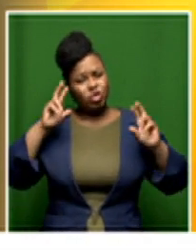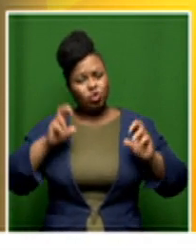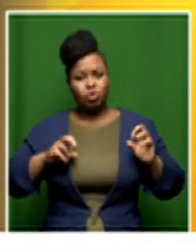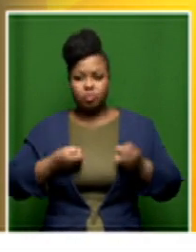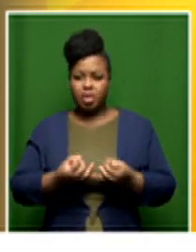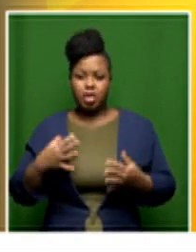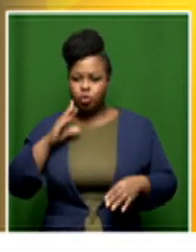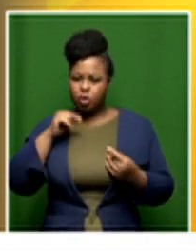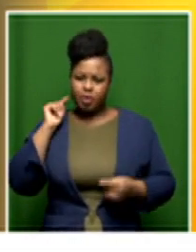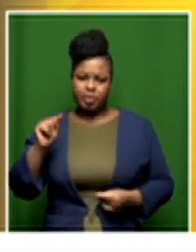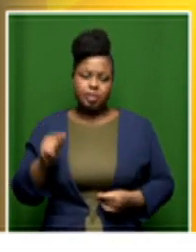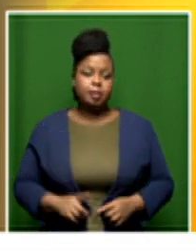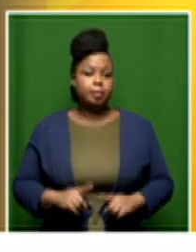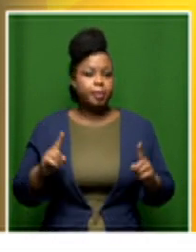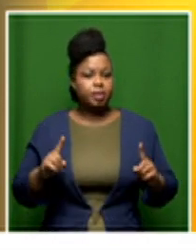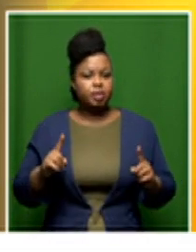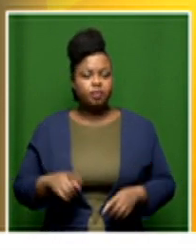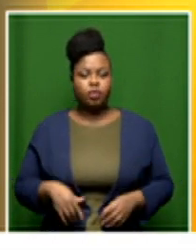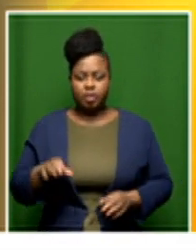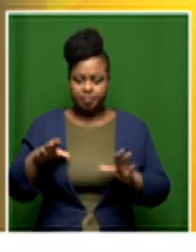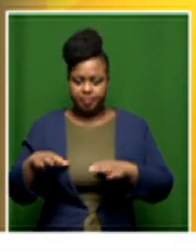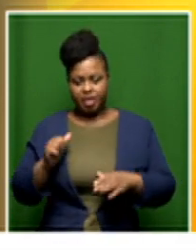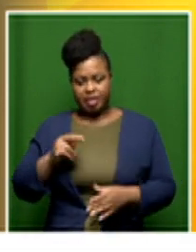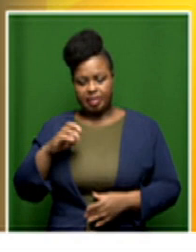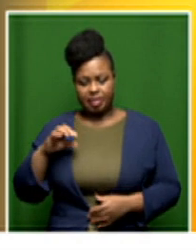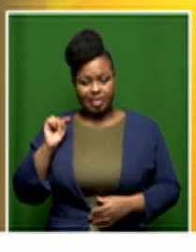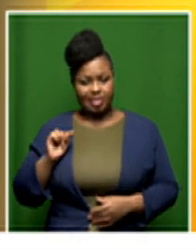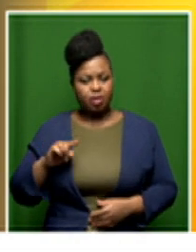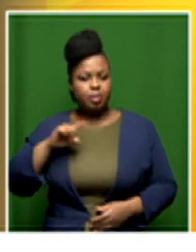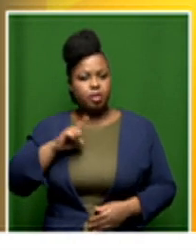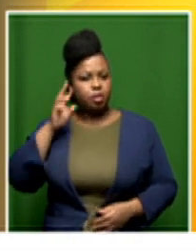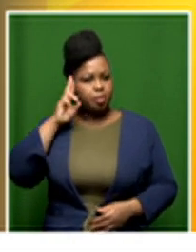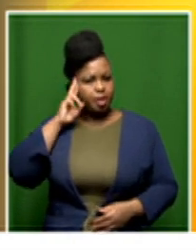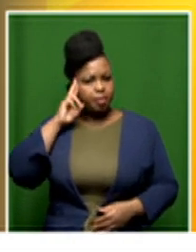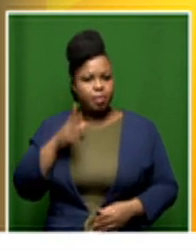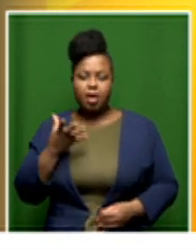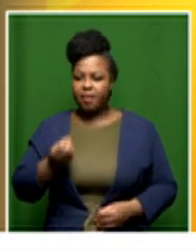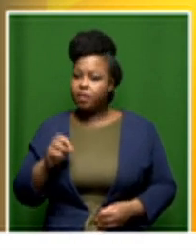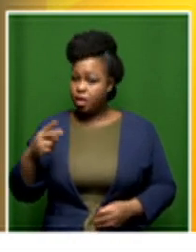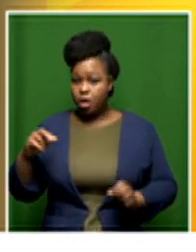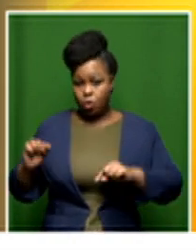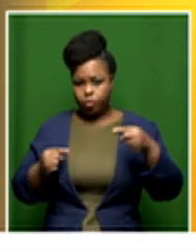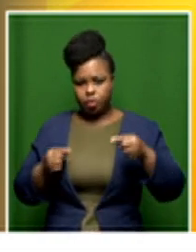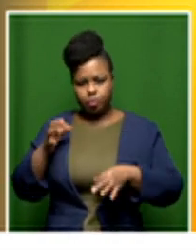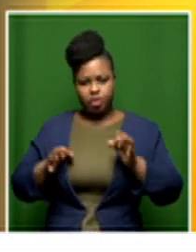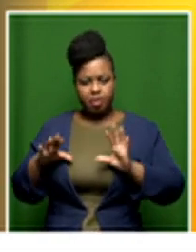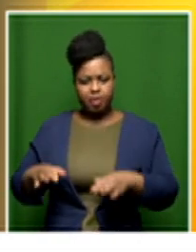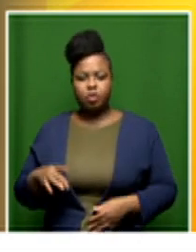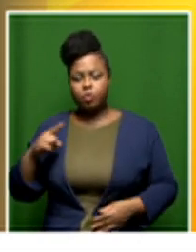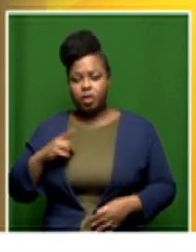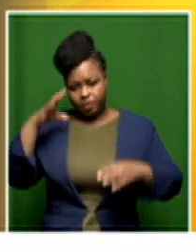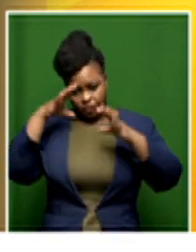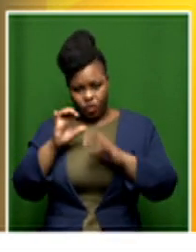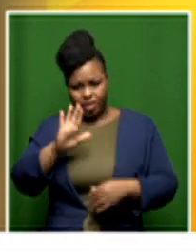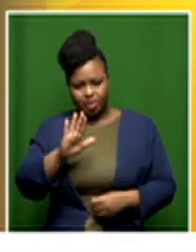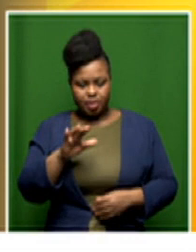public talks. But when it comes to the ANC itself, remember, we still have opposition parties here. So if one focuses